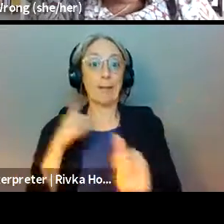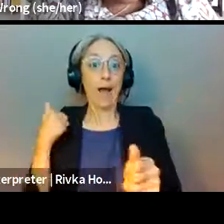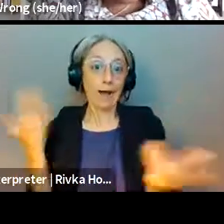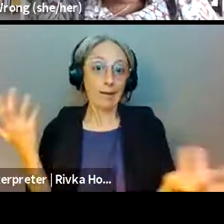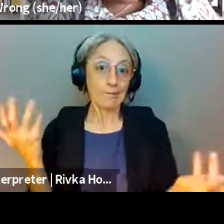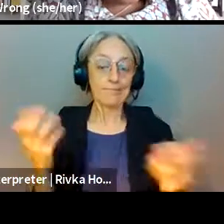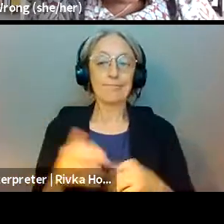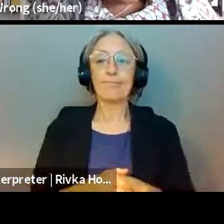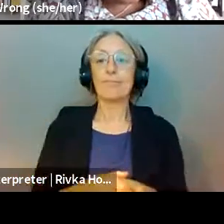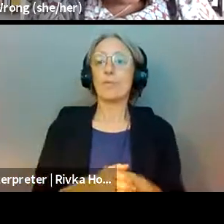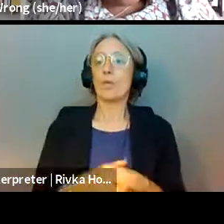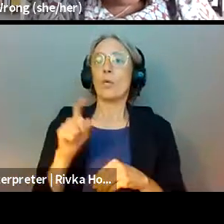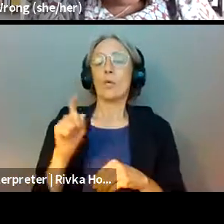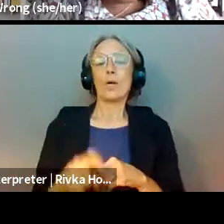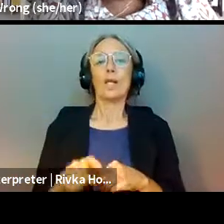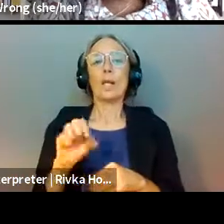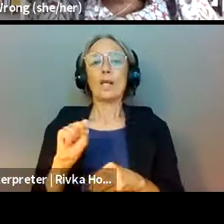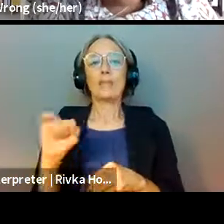SSI and